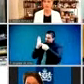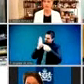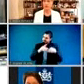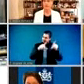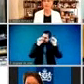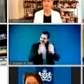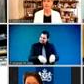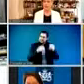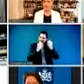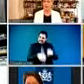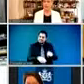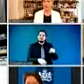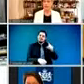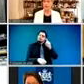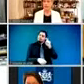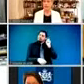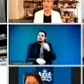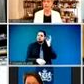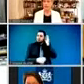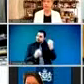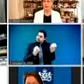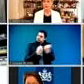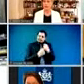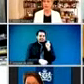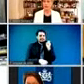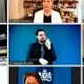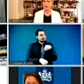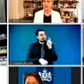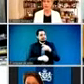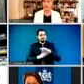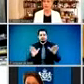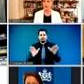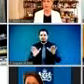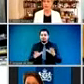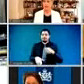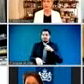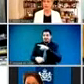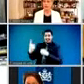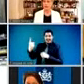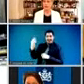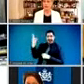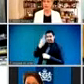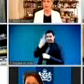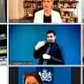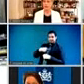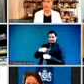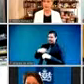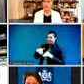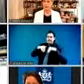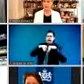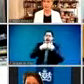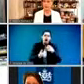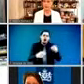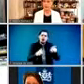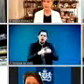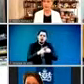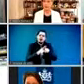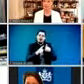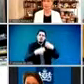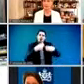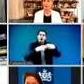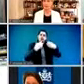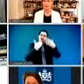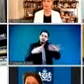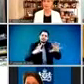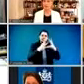to control your experience. Some of my women journalist friends actually prefer to post their stories on Facebook and Instagram because they have more content control